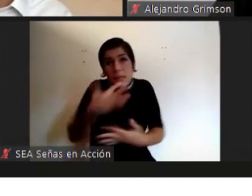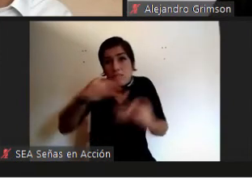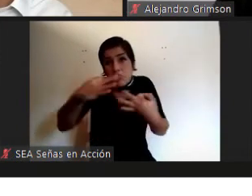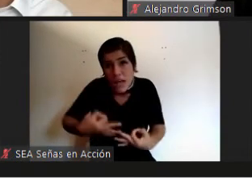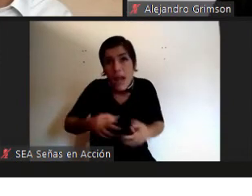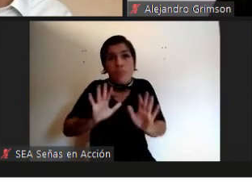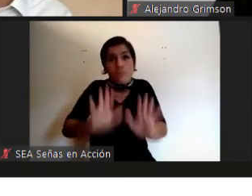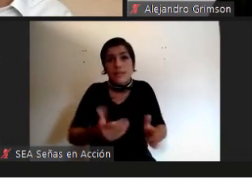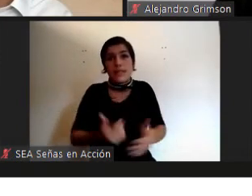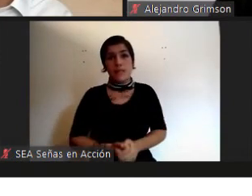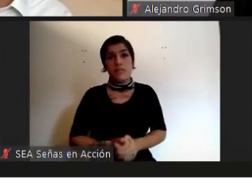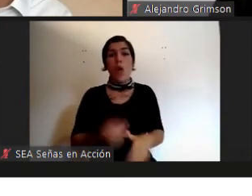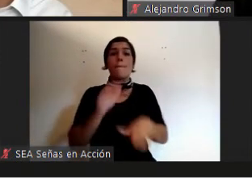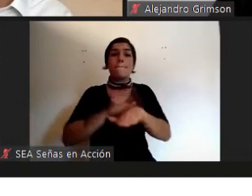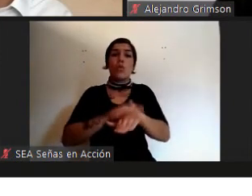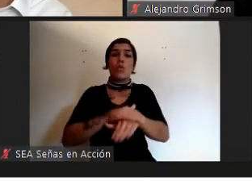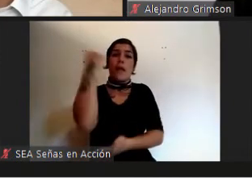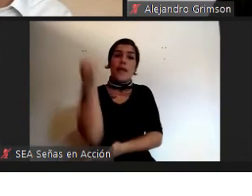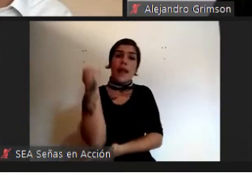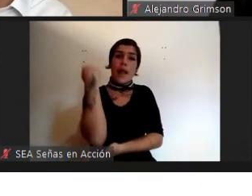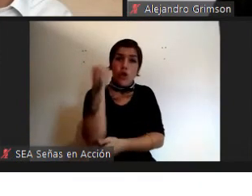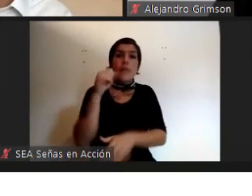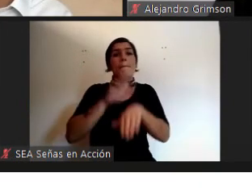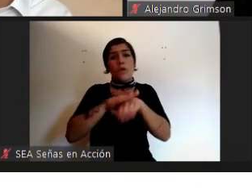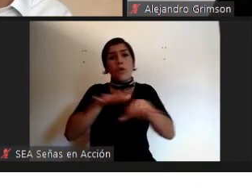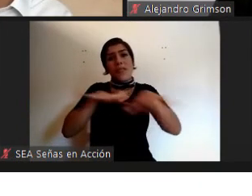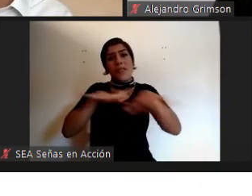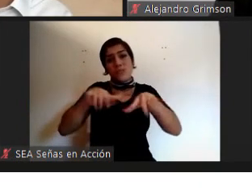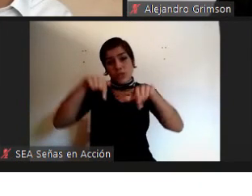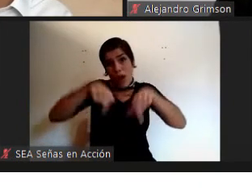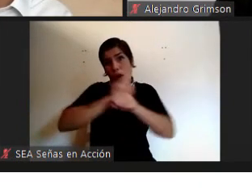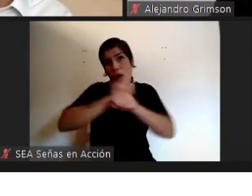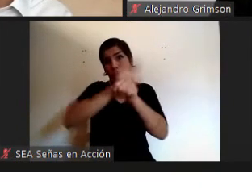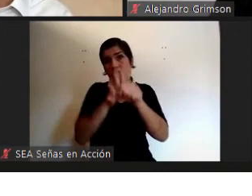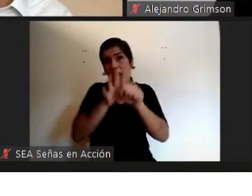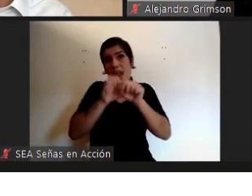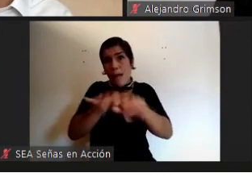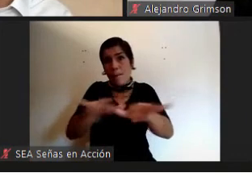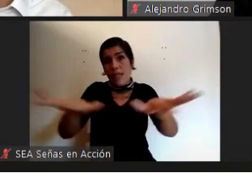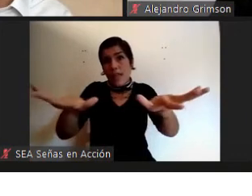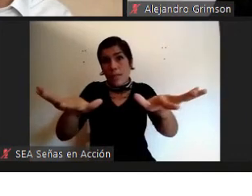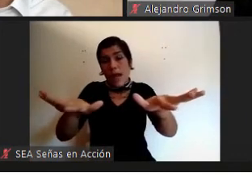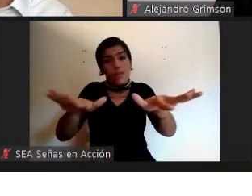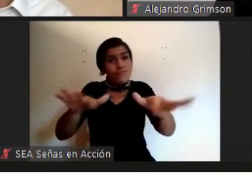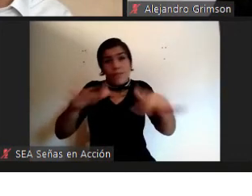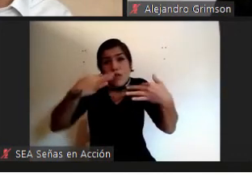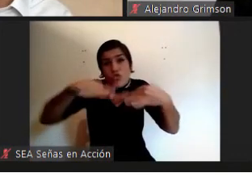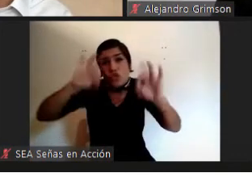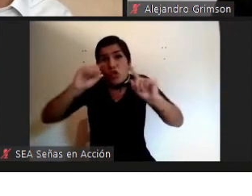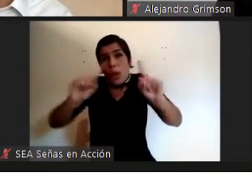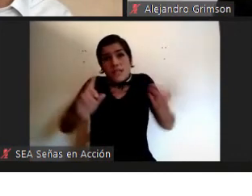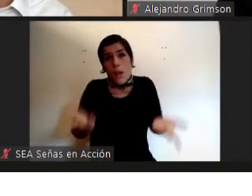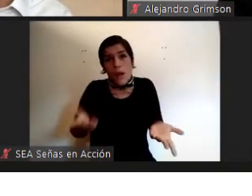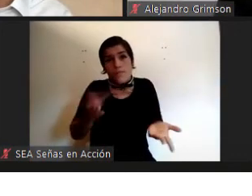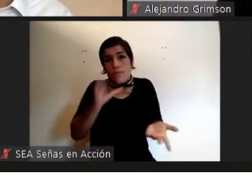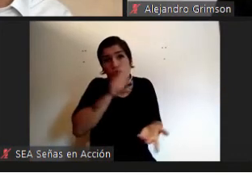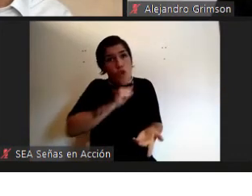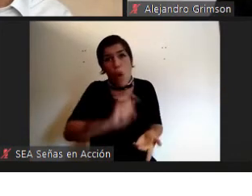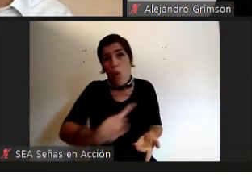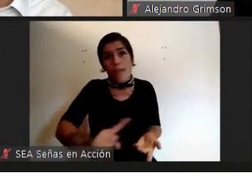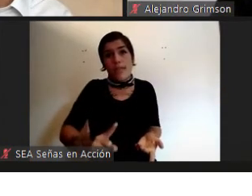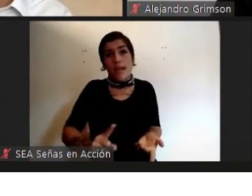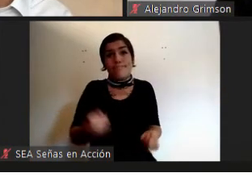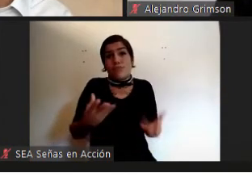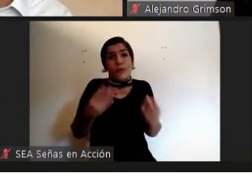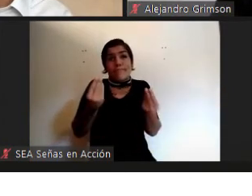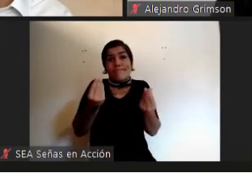will have a gap. And in this kind of forward-thinking situation where museums